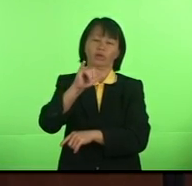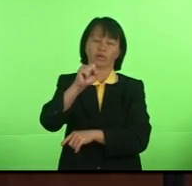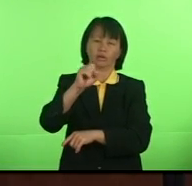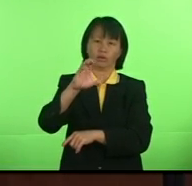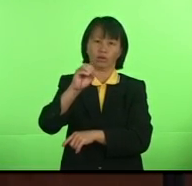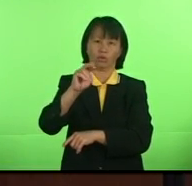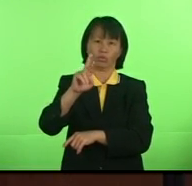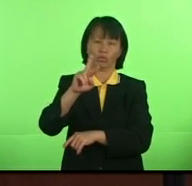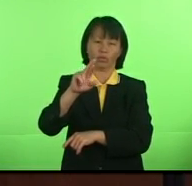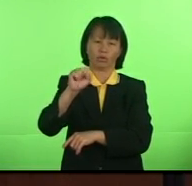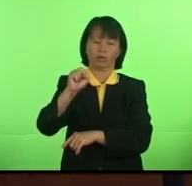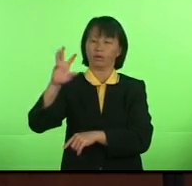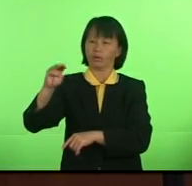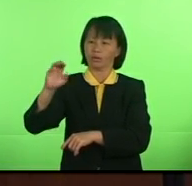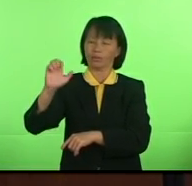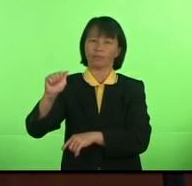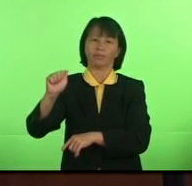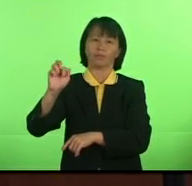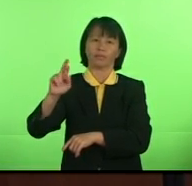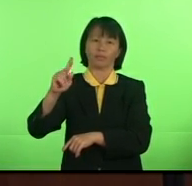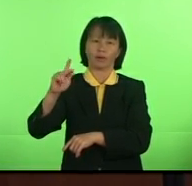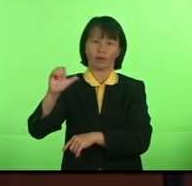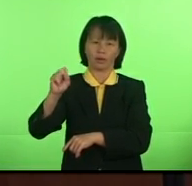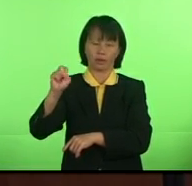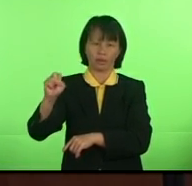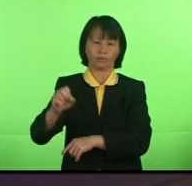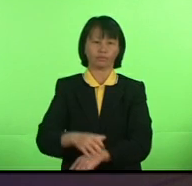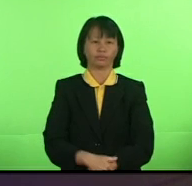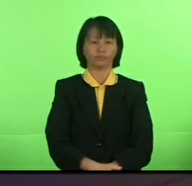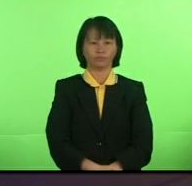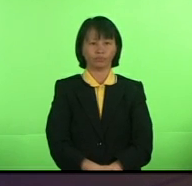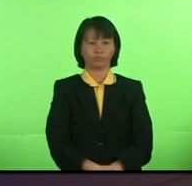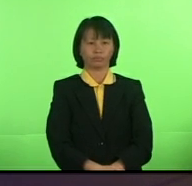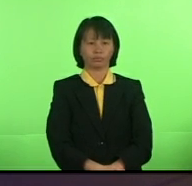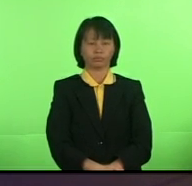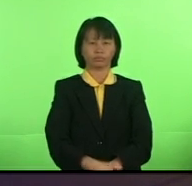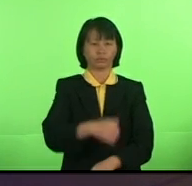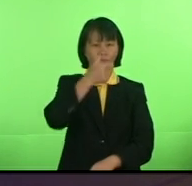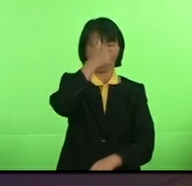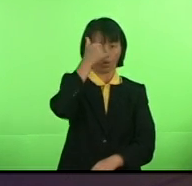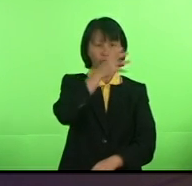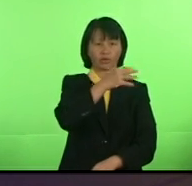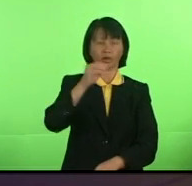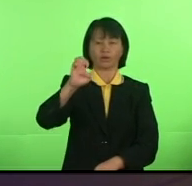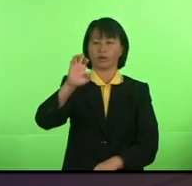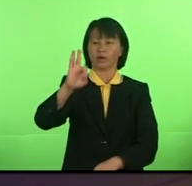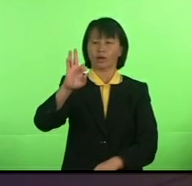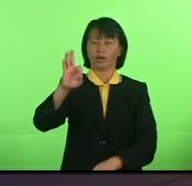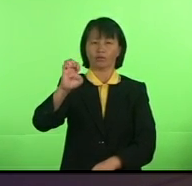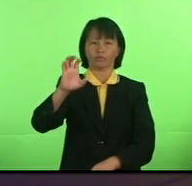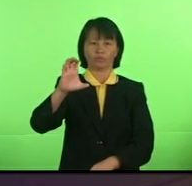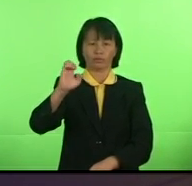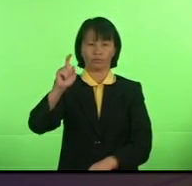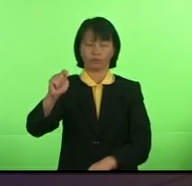writing. Alright? Cause and effect. What are those? So this slide shows you the cause